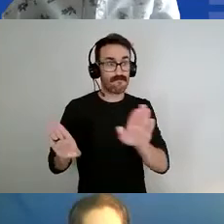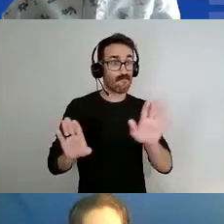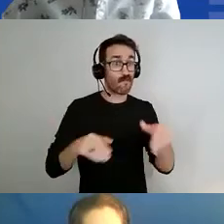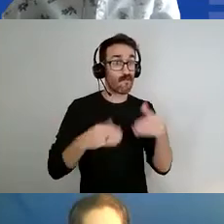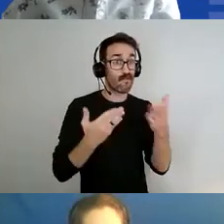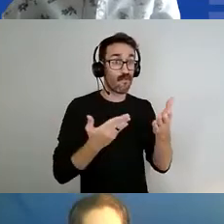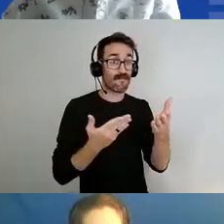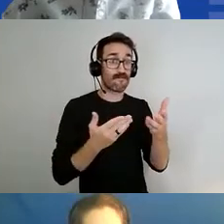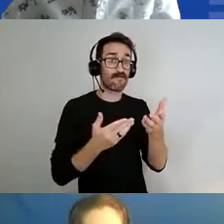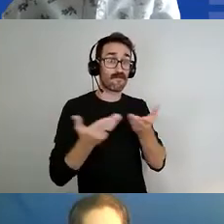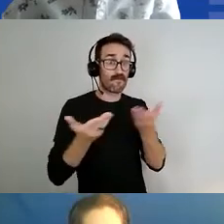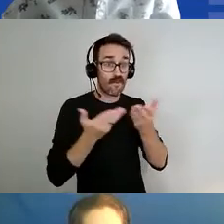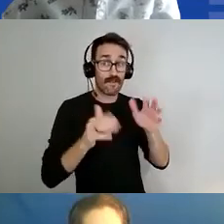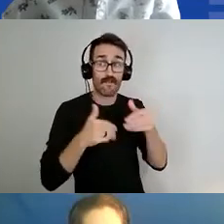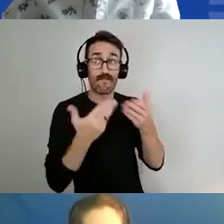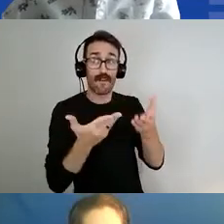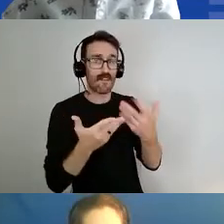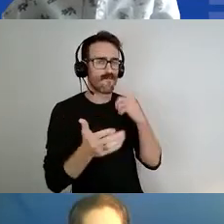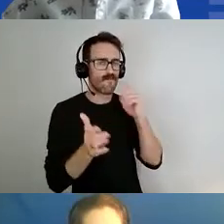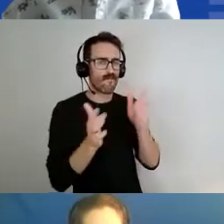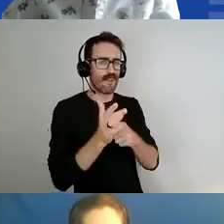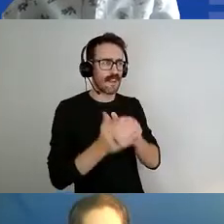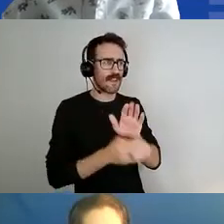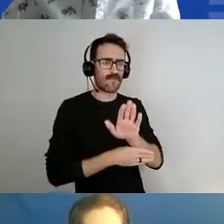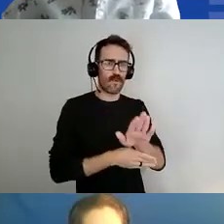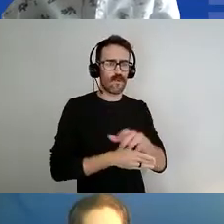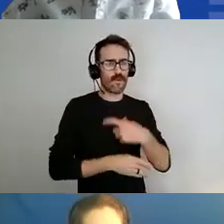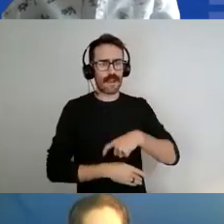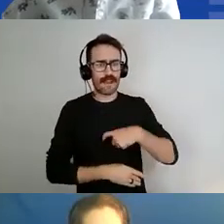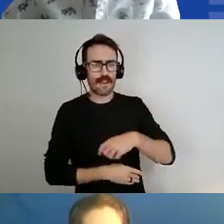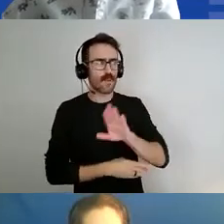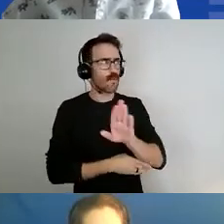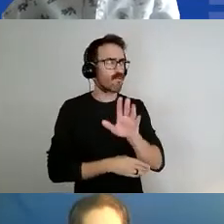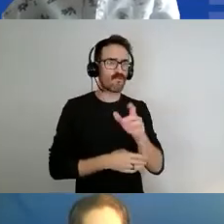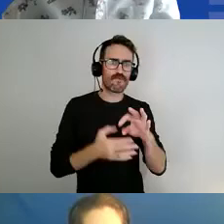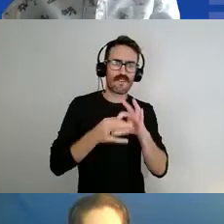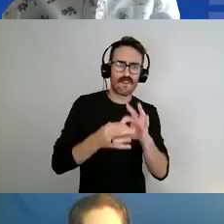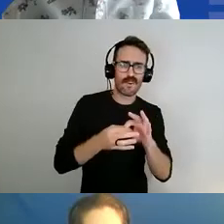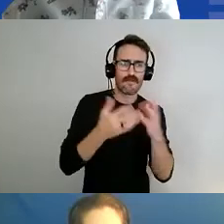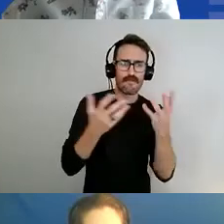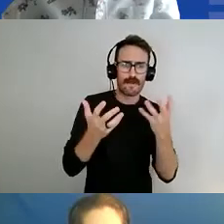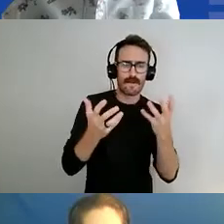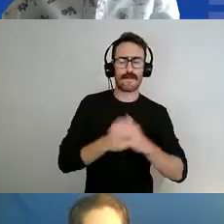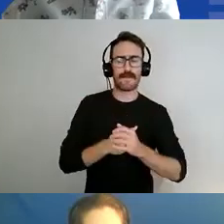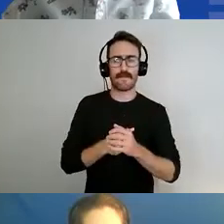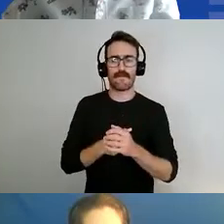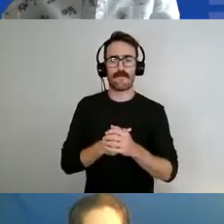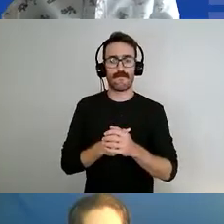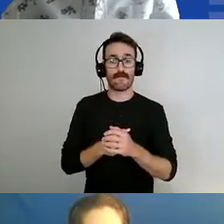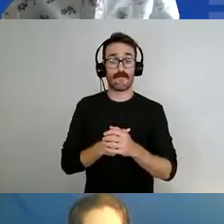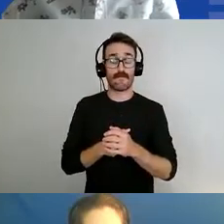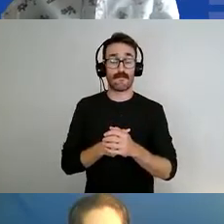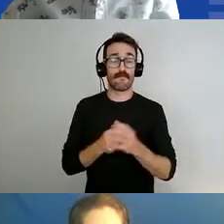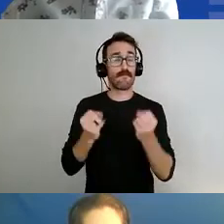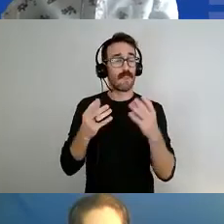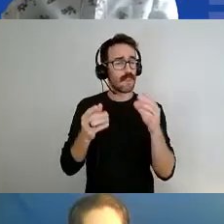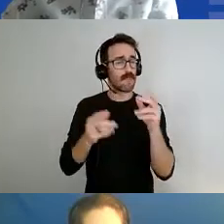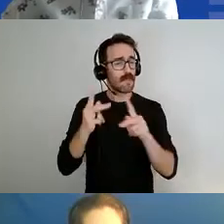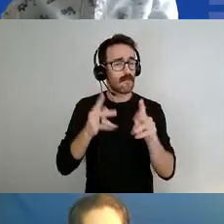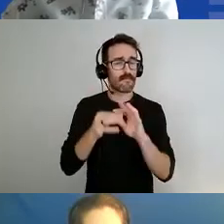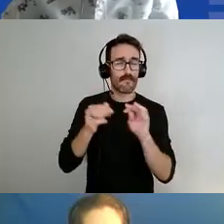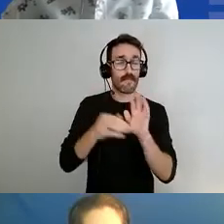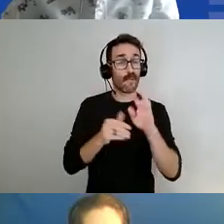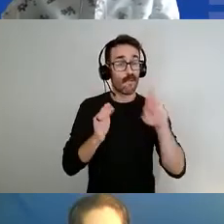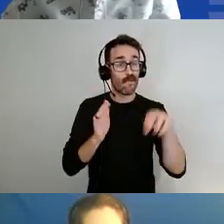will recognize relationships or identities. We heard about change in roles, so